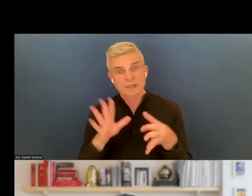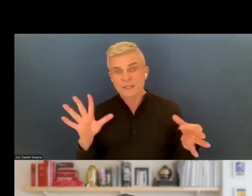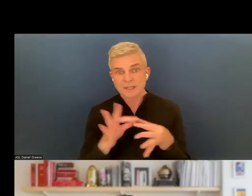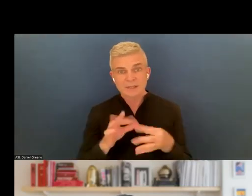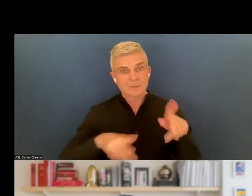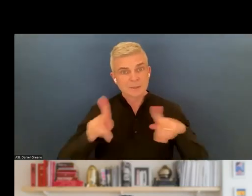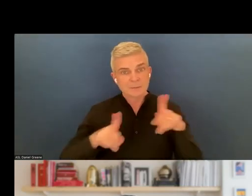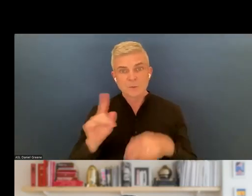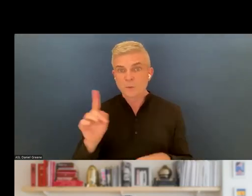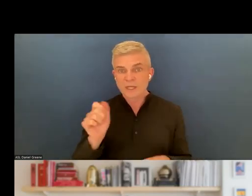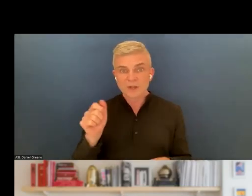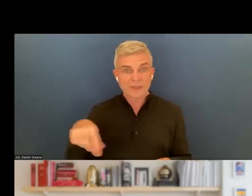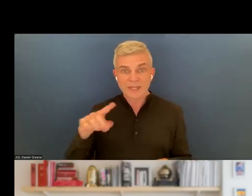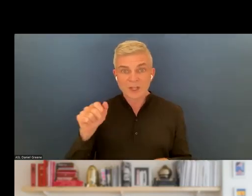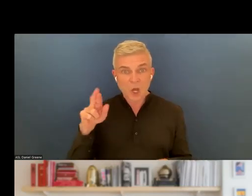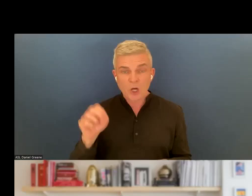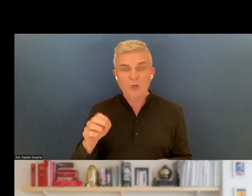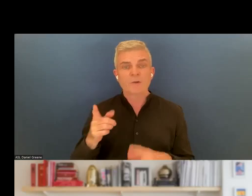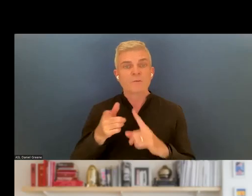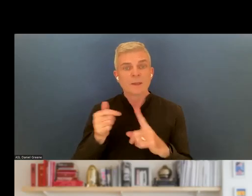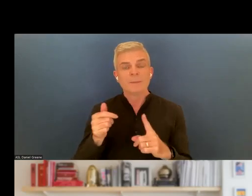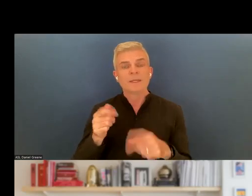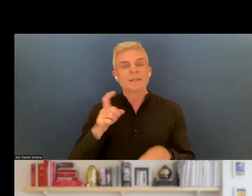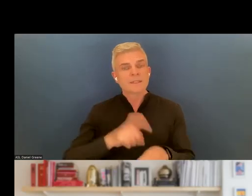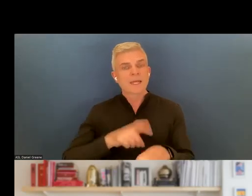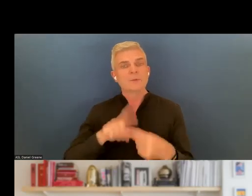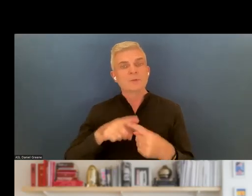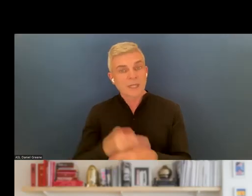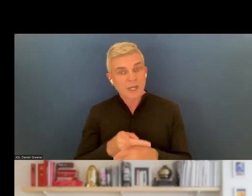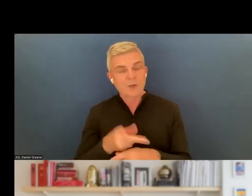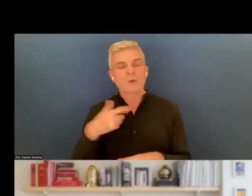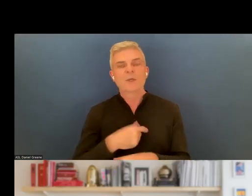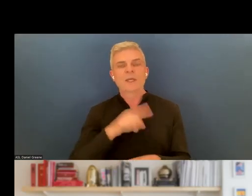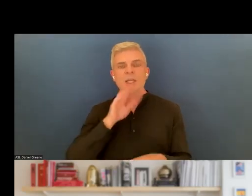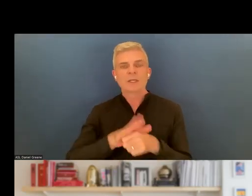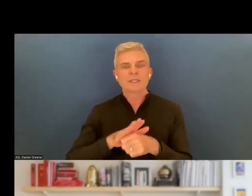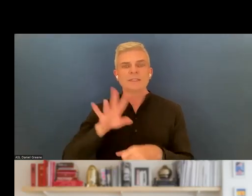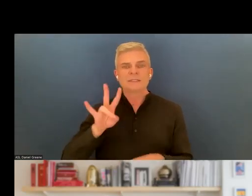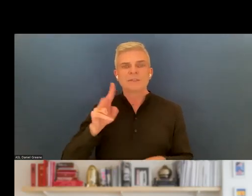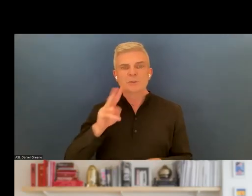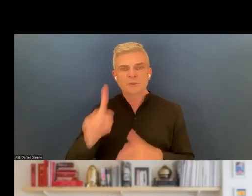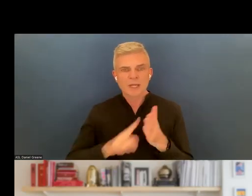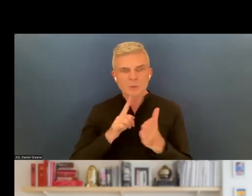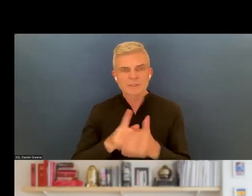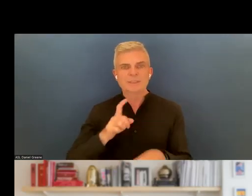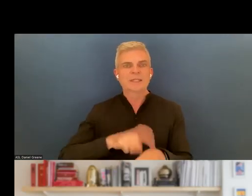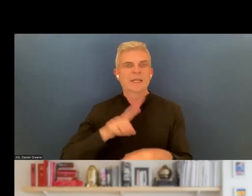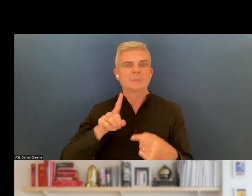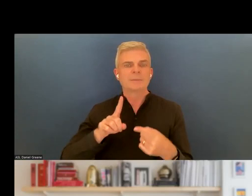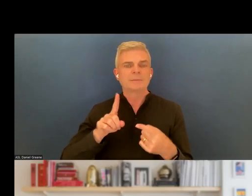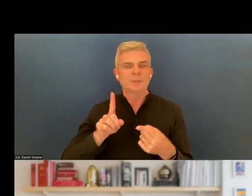are. From a time to care standpoint, we guarantee 72 hours time to care, which I think is